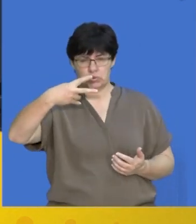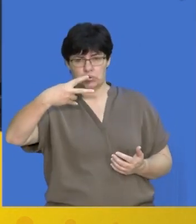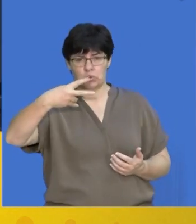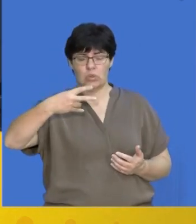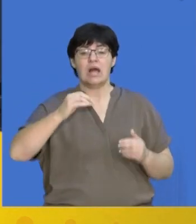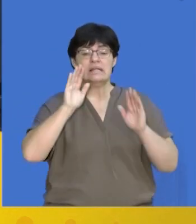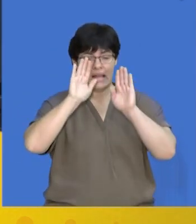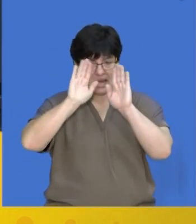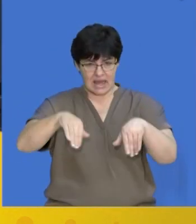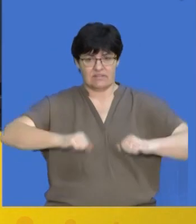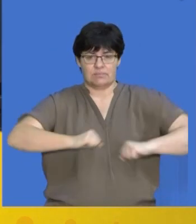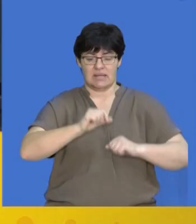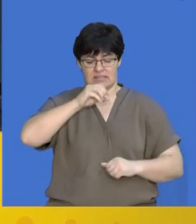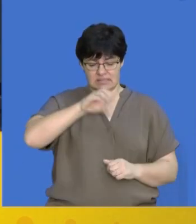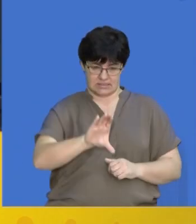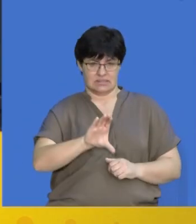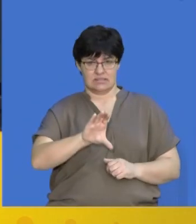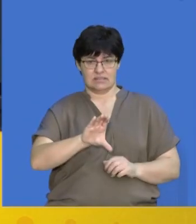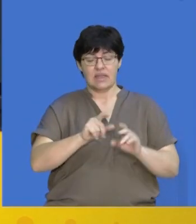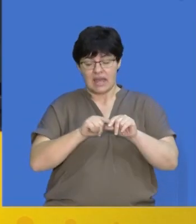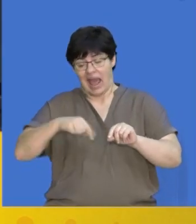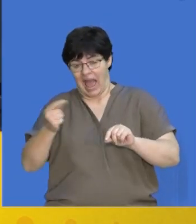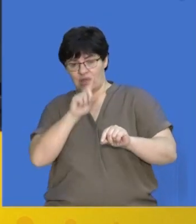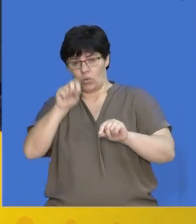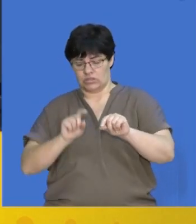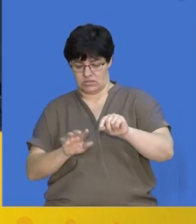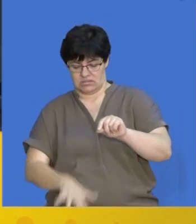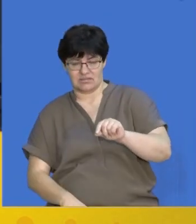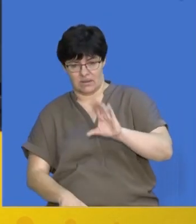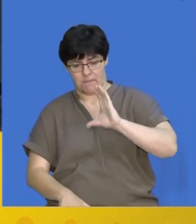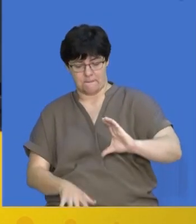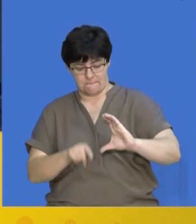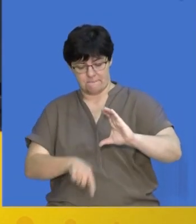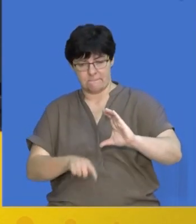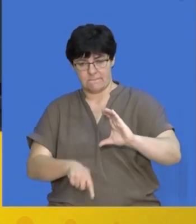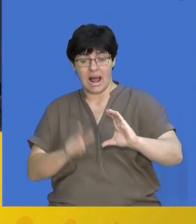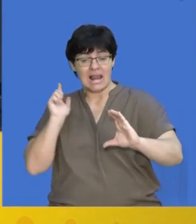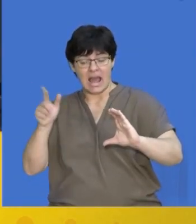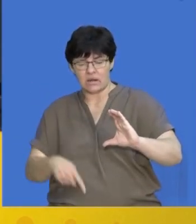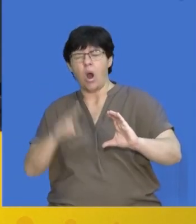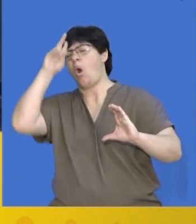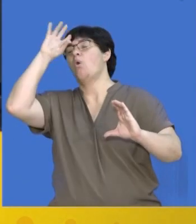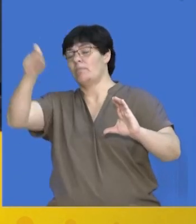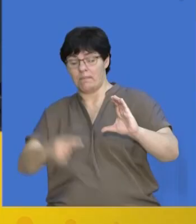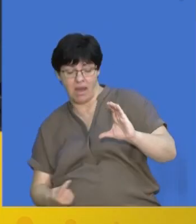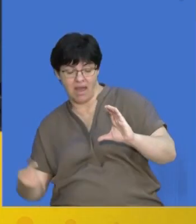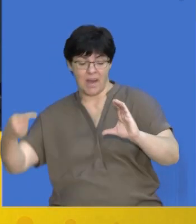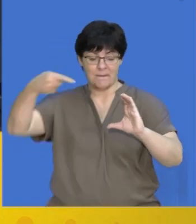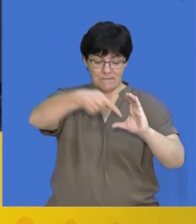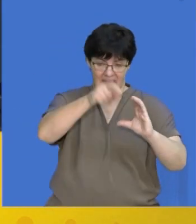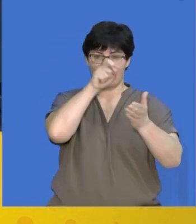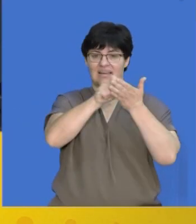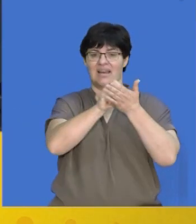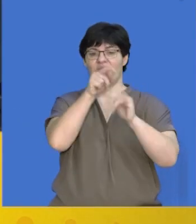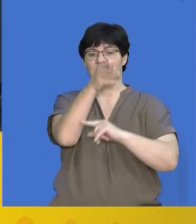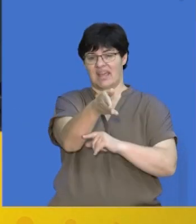a space so that when you're answering other questions, it may jog your memory and then you have space to go back